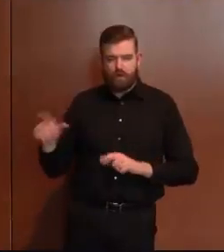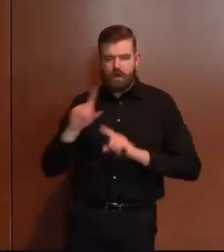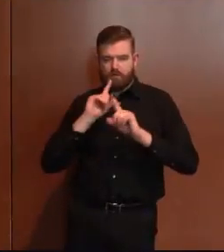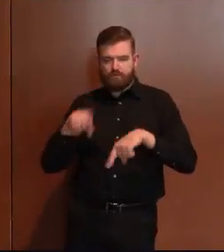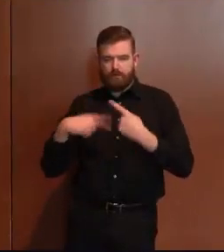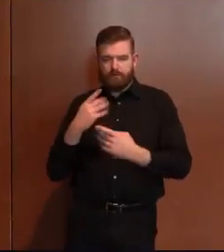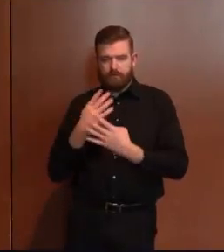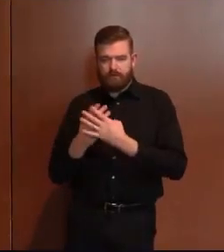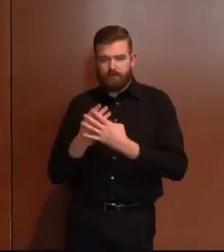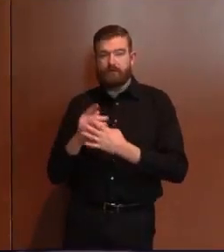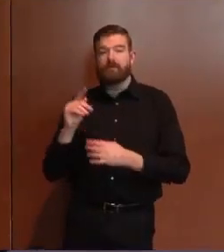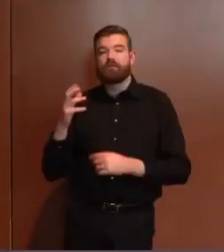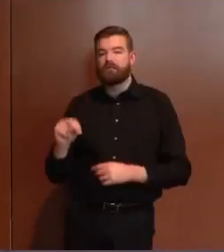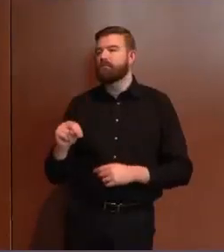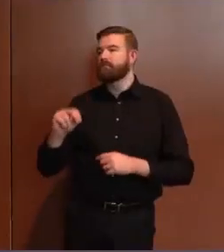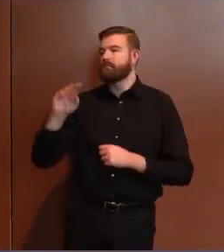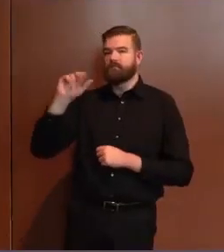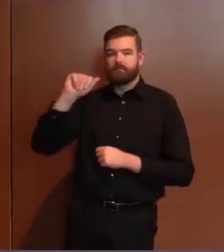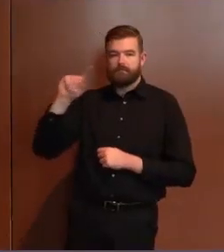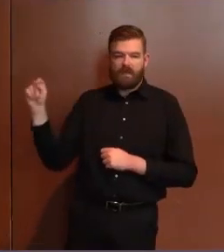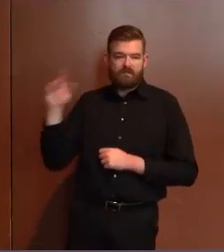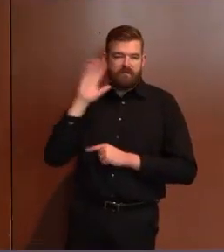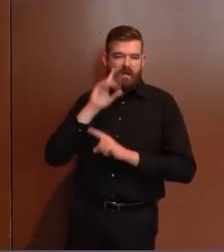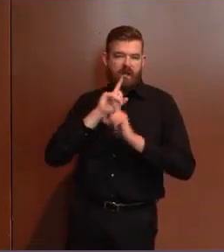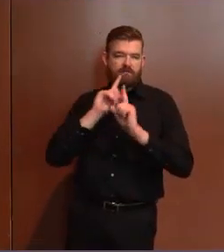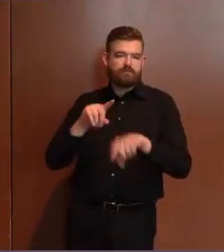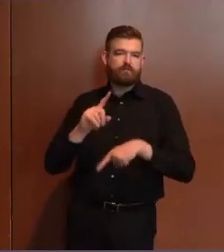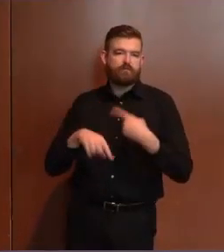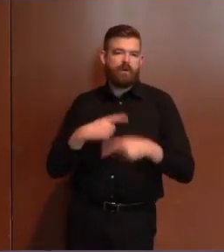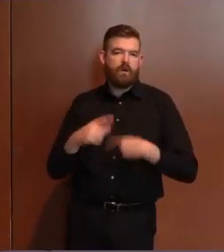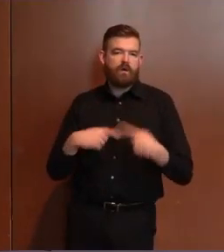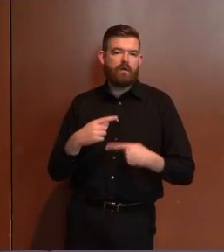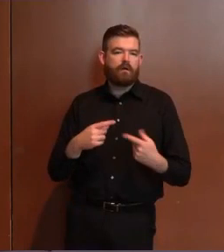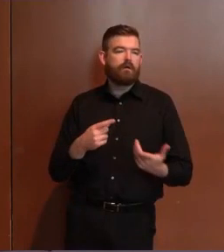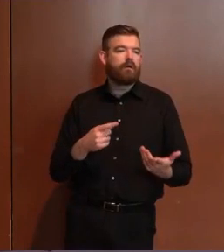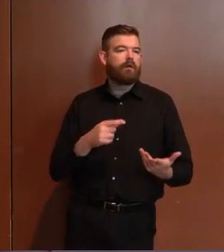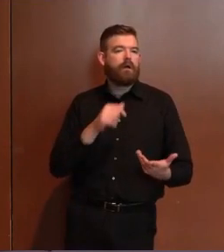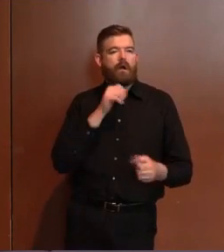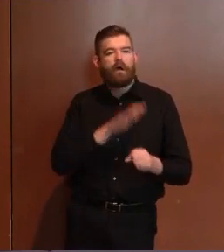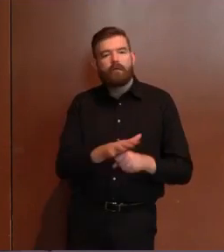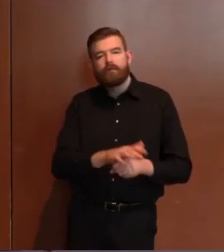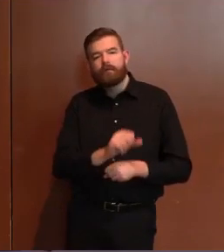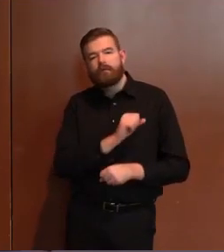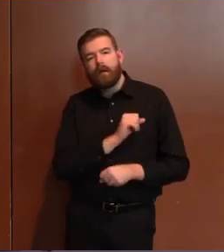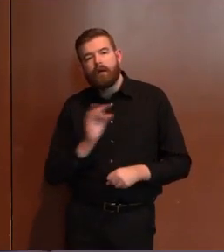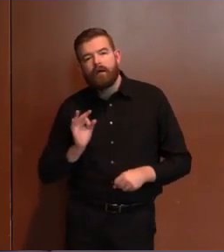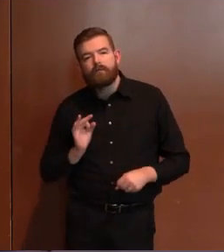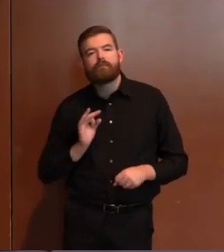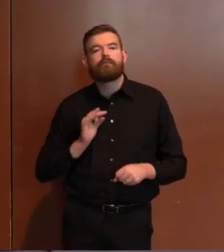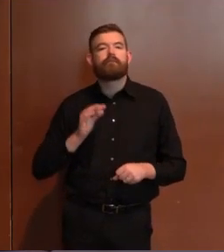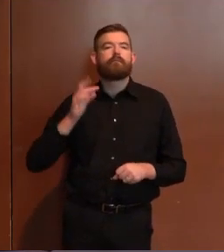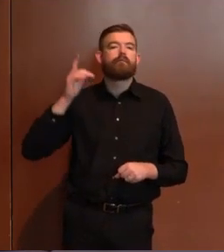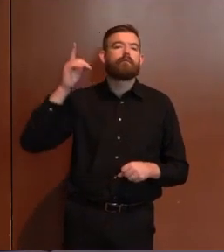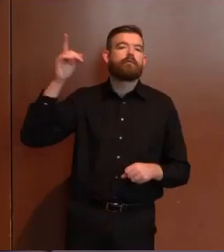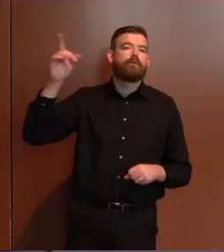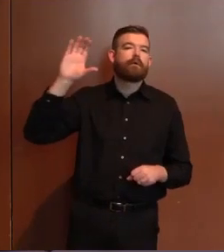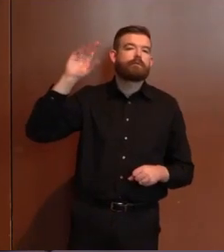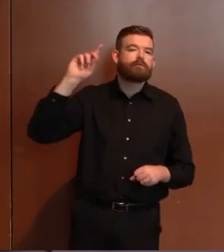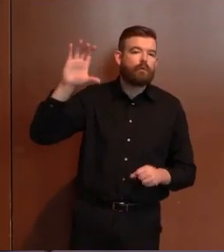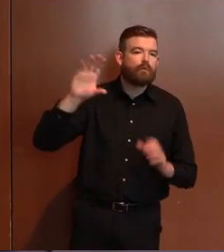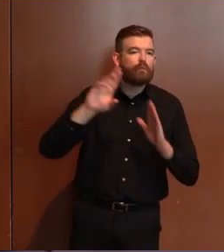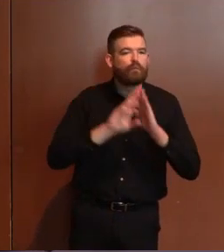about both the staffing shortage question you asked vis-a-vis CDC guidelines, as well as the order on